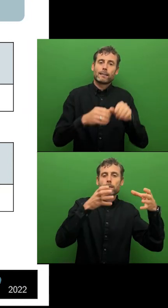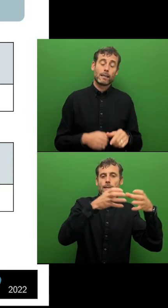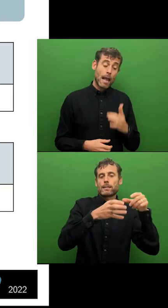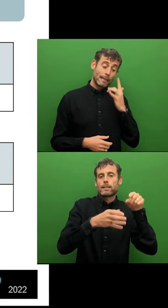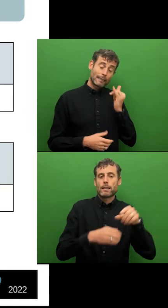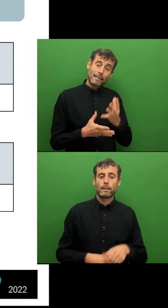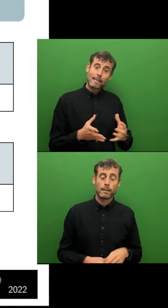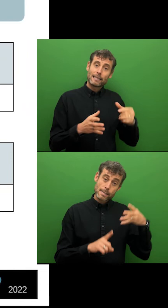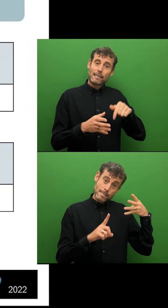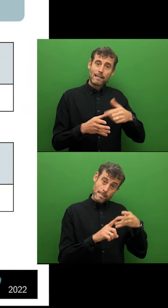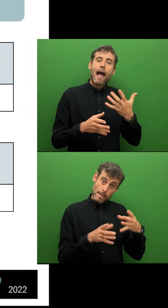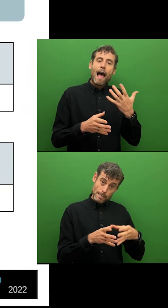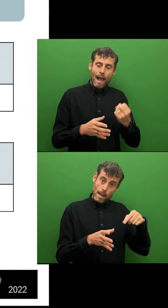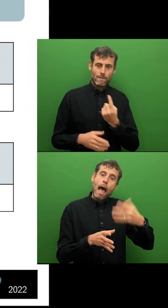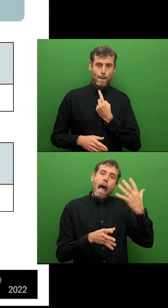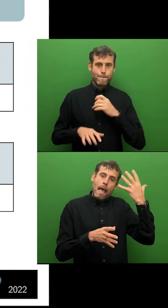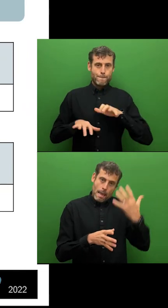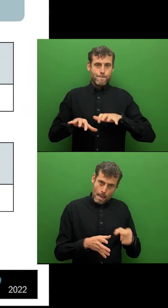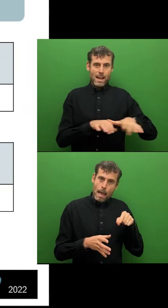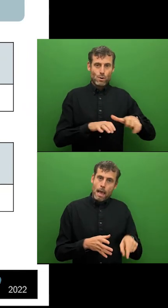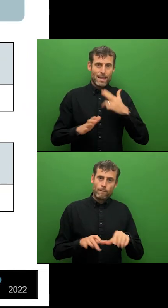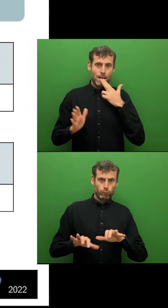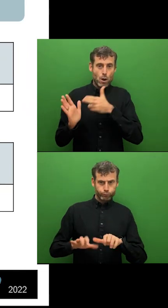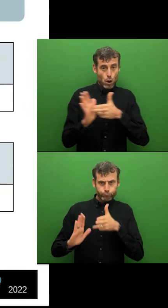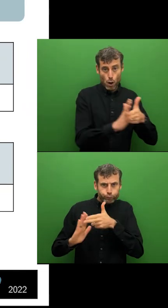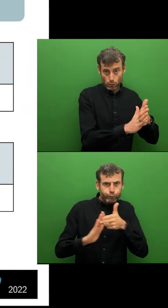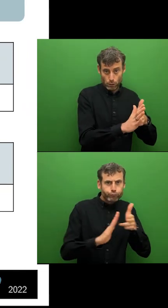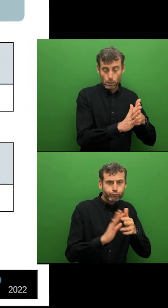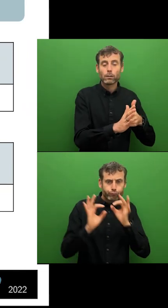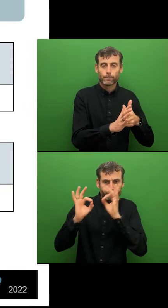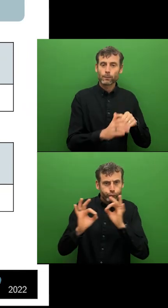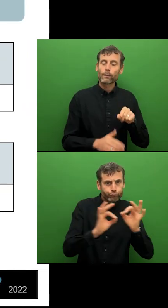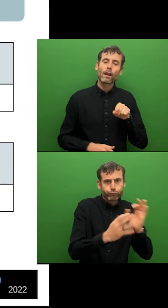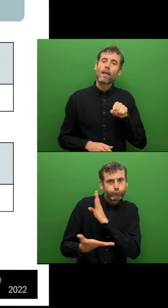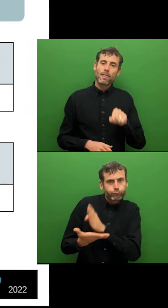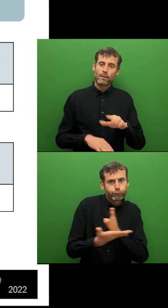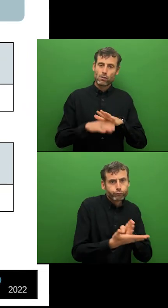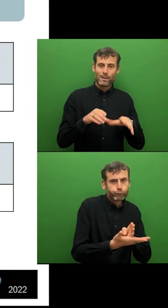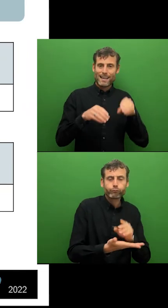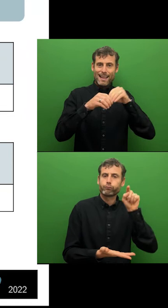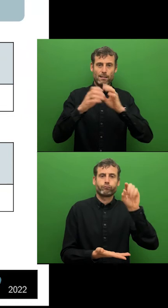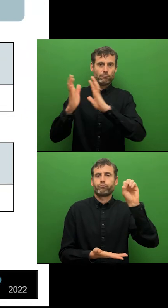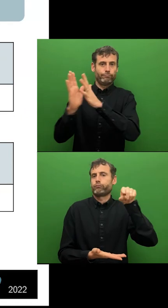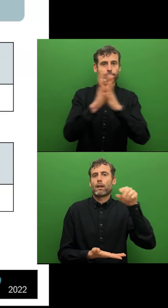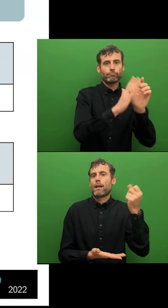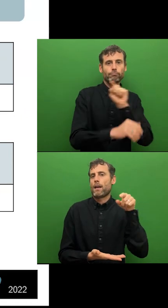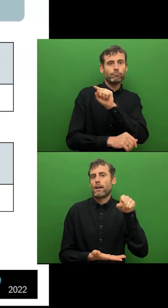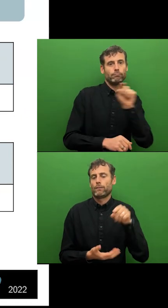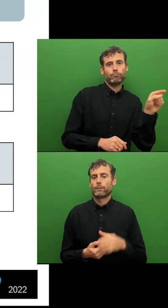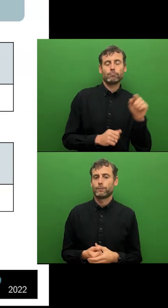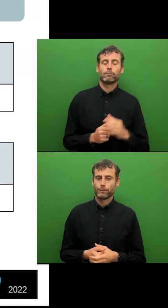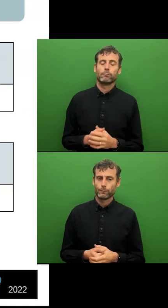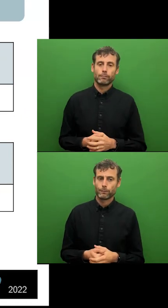the test sets, we also include some manually verified gloss annotations, which are not part of the densely annotated subset